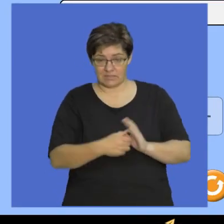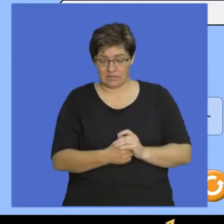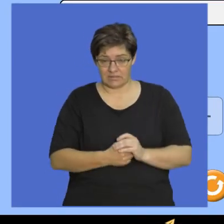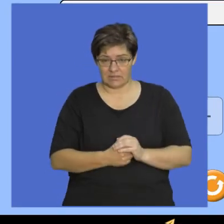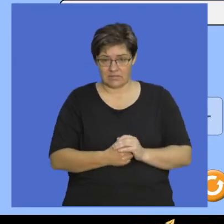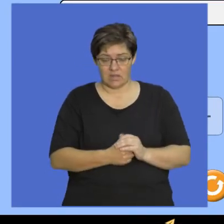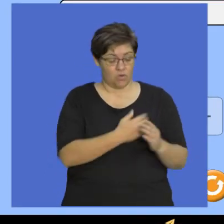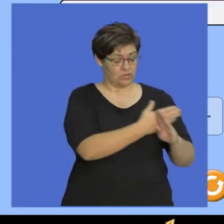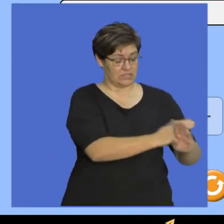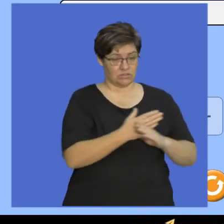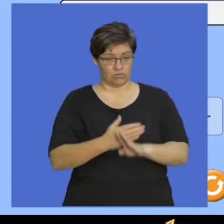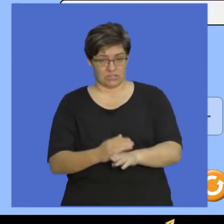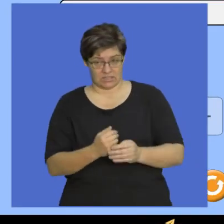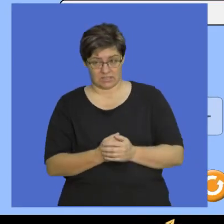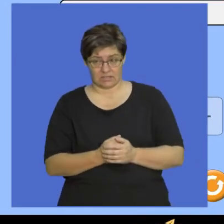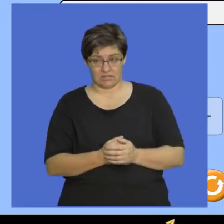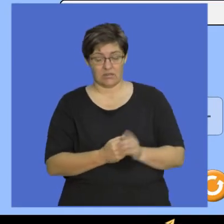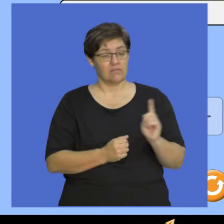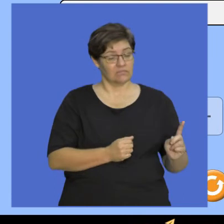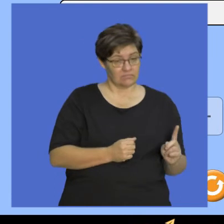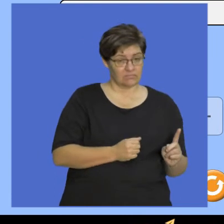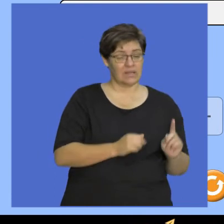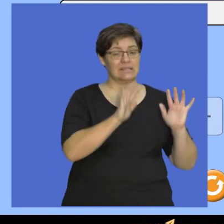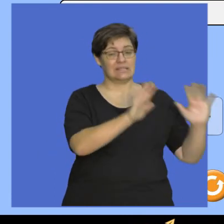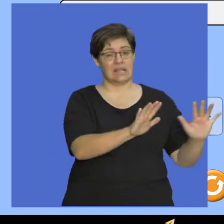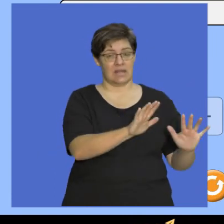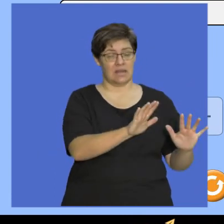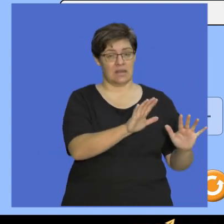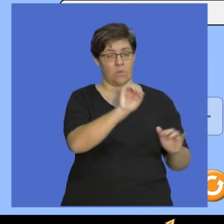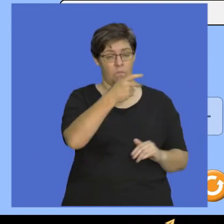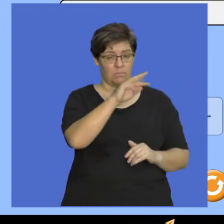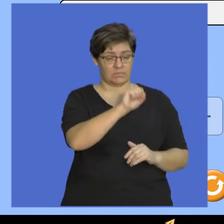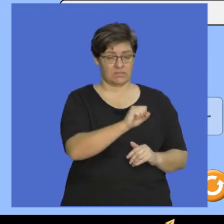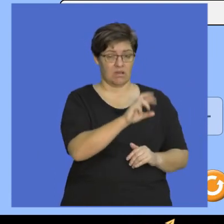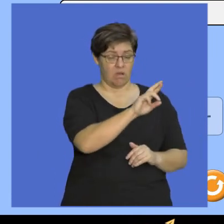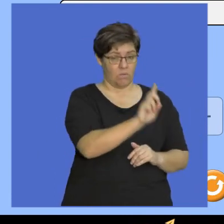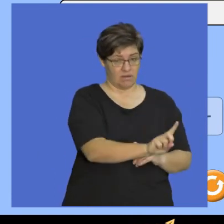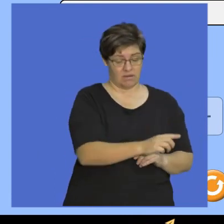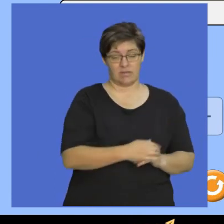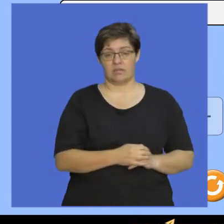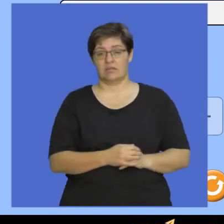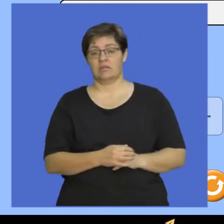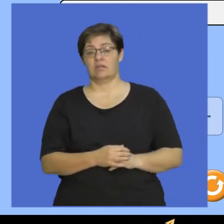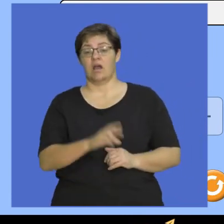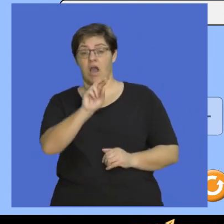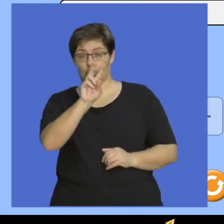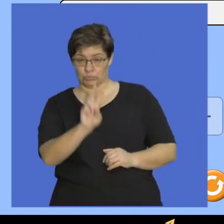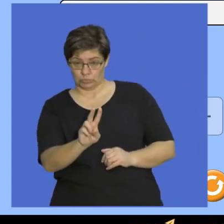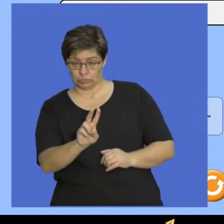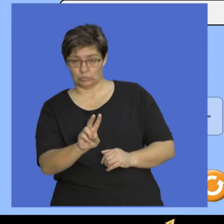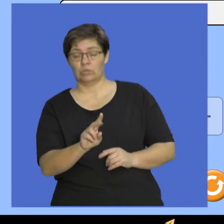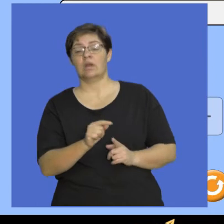2 resistors here. The first one is 10 ohms, that's our R1. The second one is our R2, which is